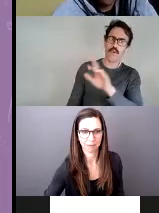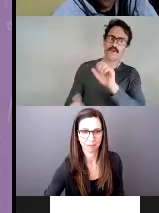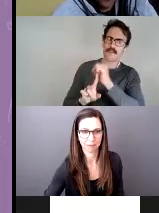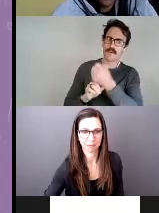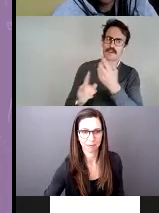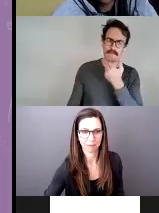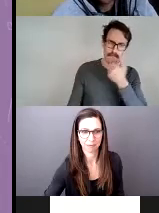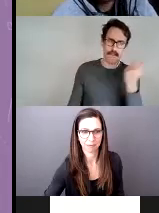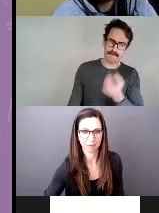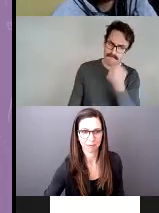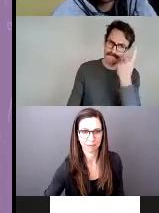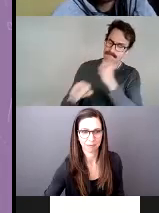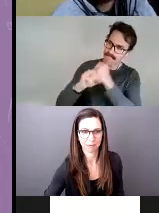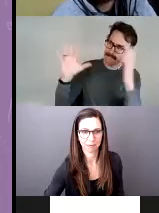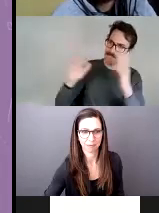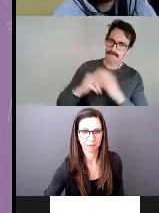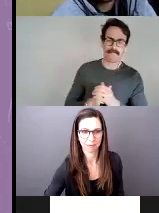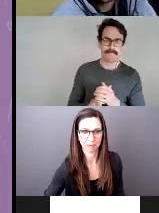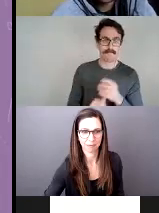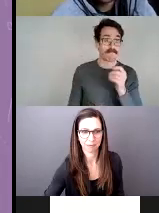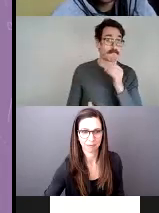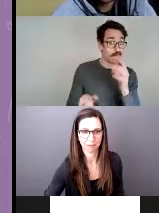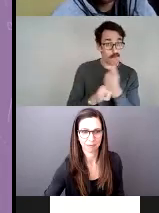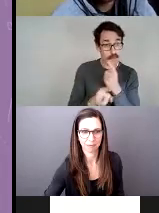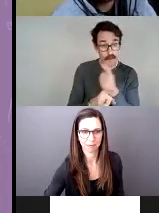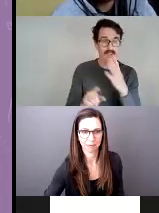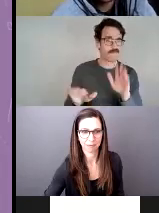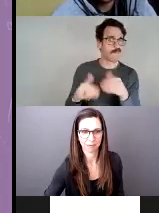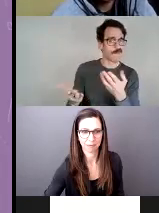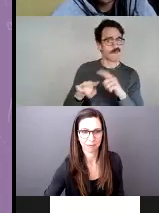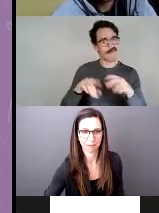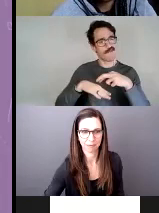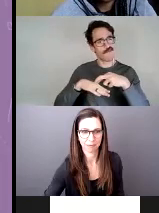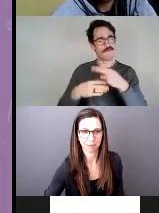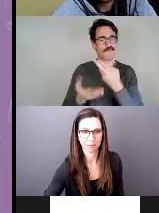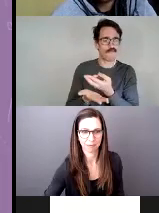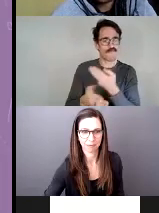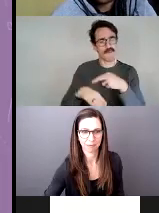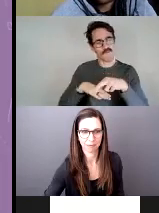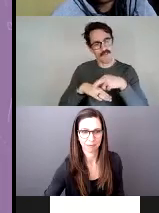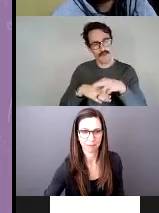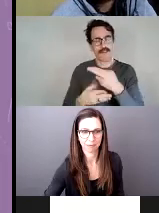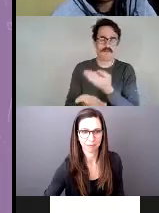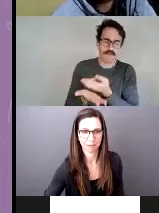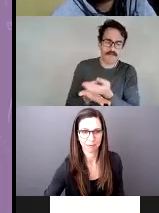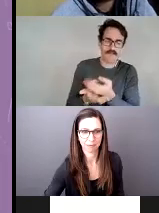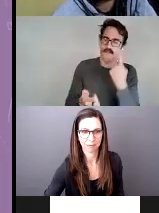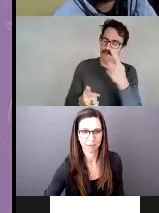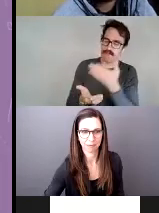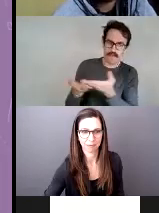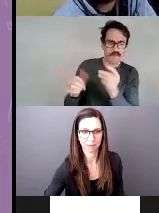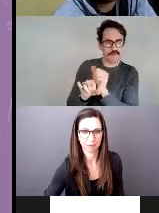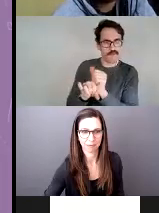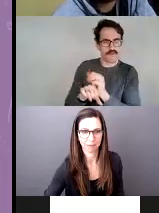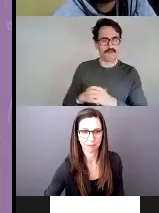if appropriate, we will provide you with resources that can offer you ongoing support, because sometimes some of the calls,